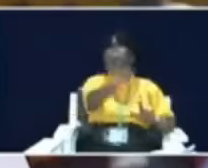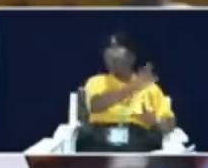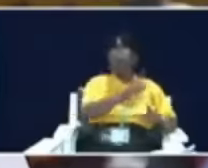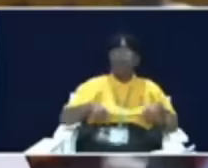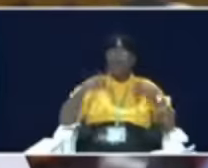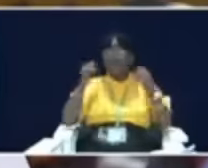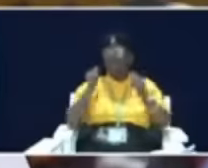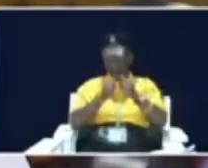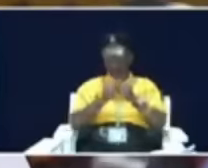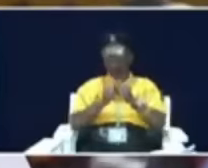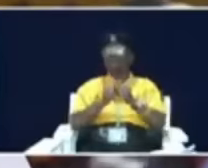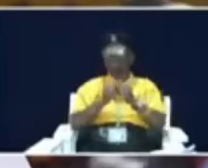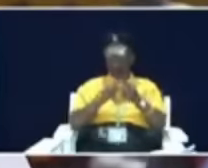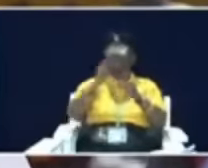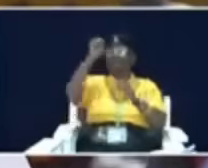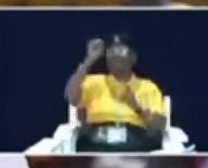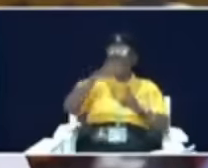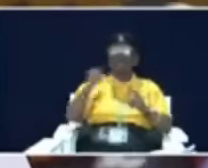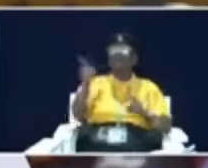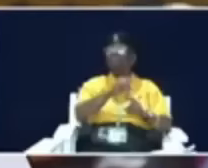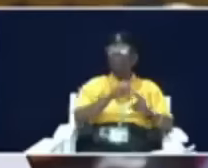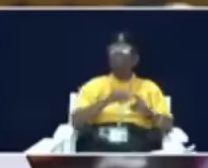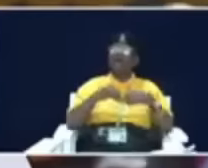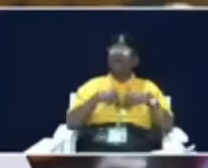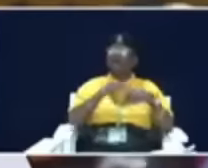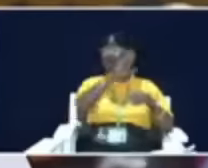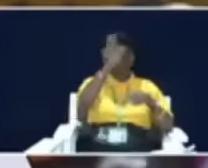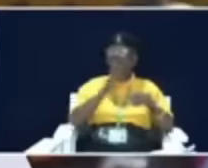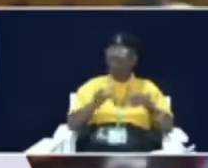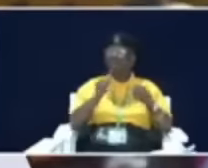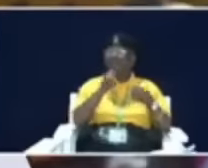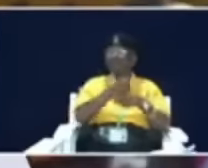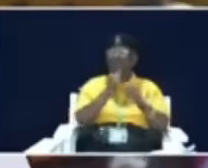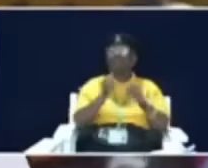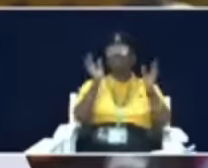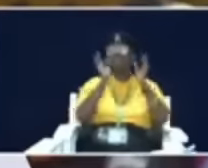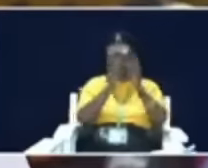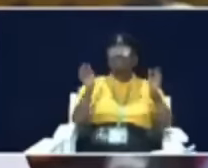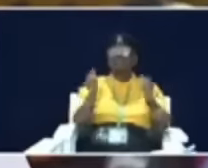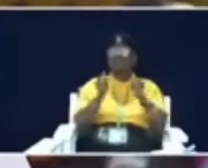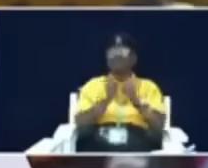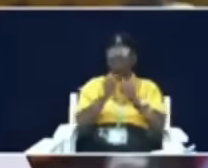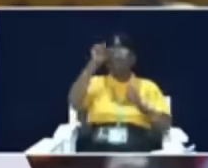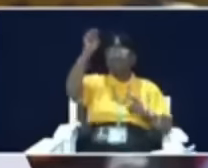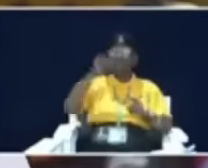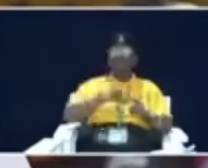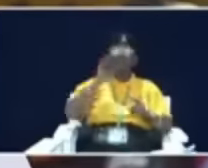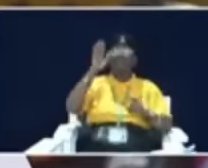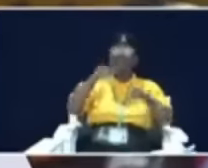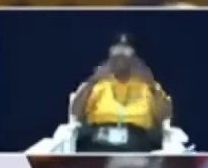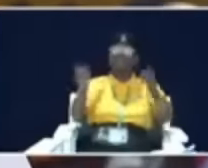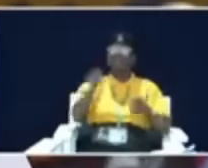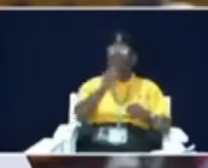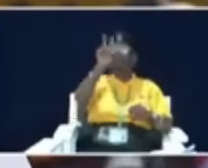contact with him, I will give you 2 minutes to rush forward to the